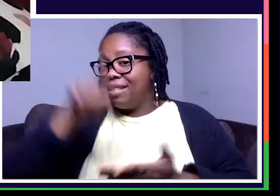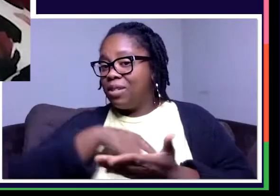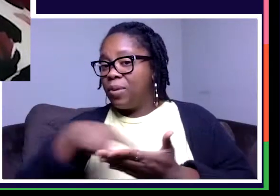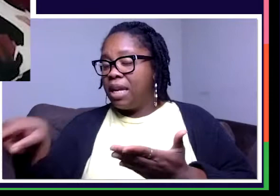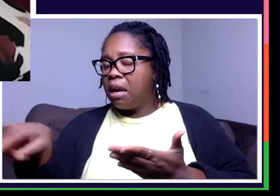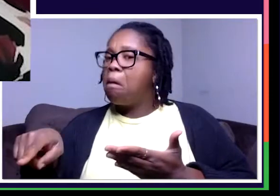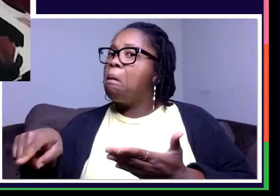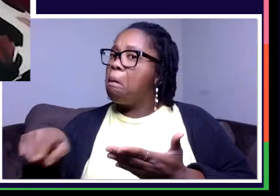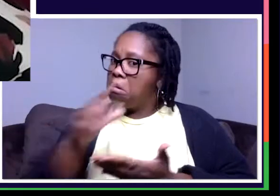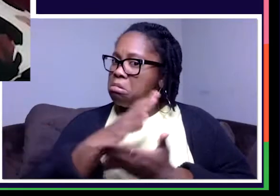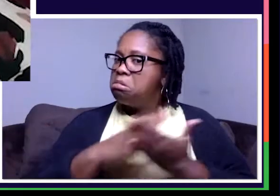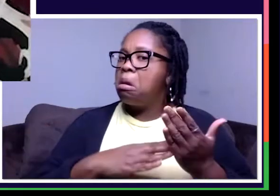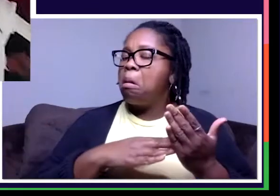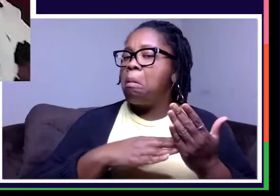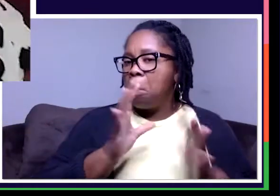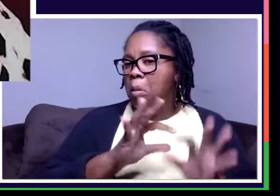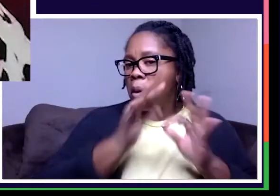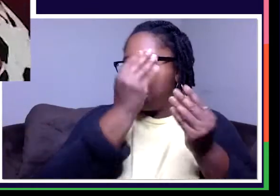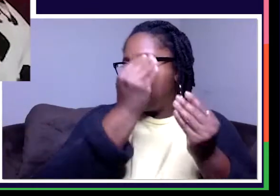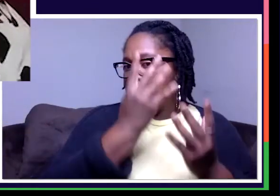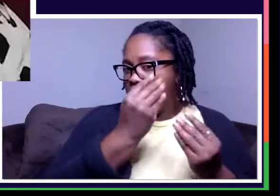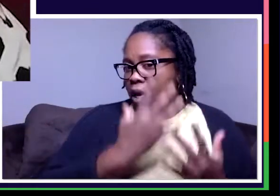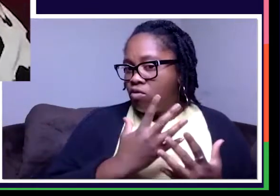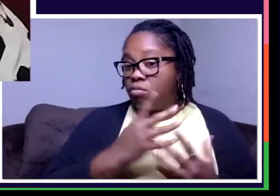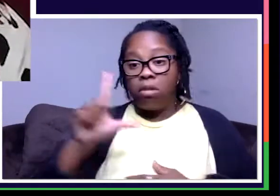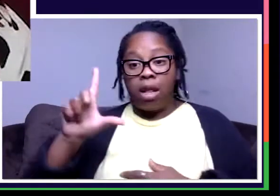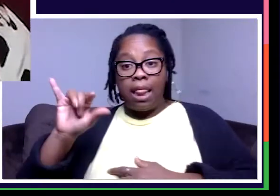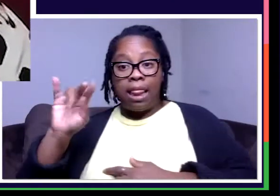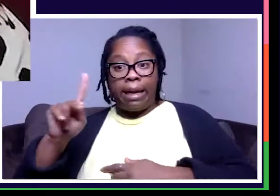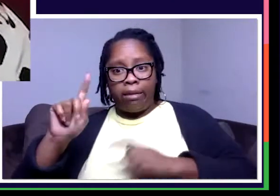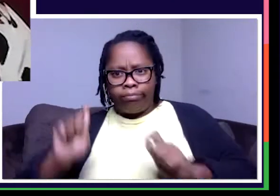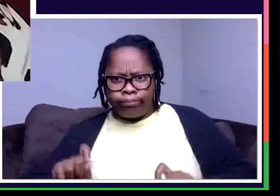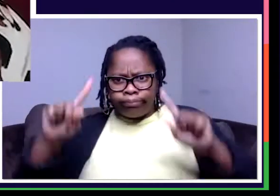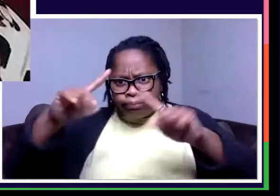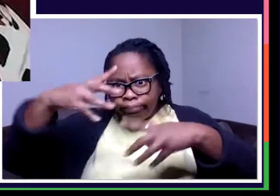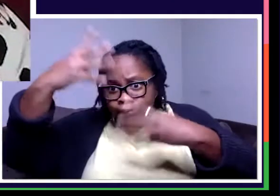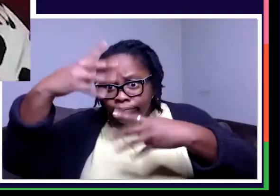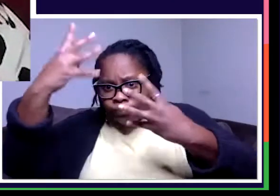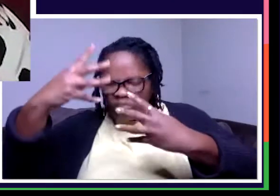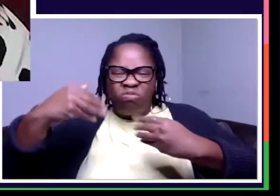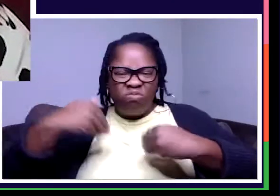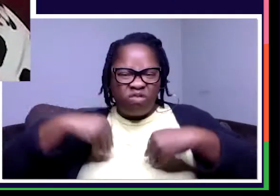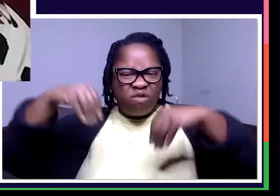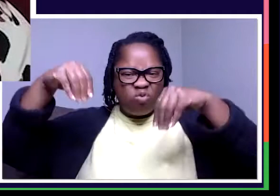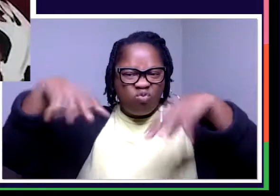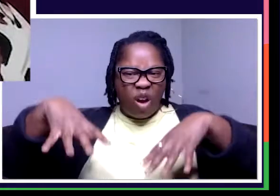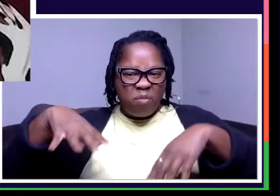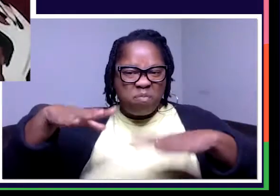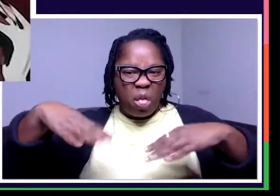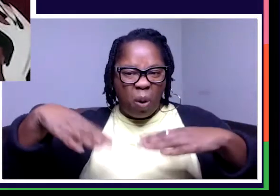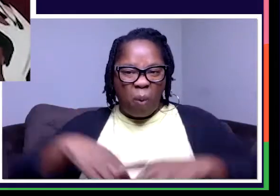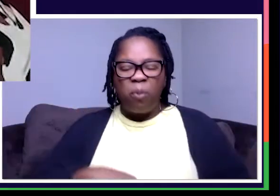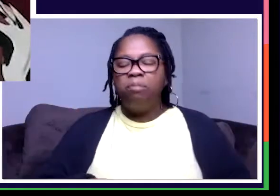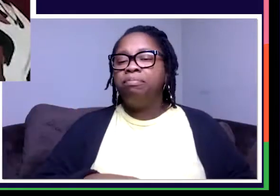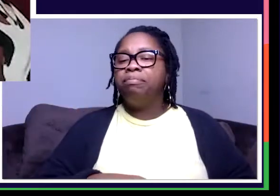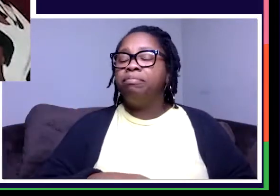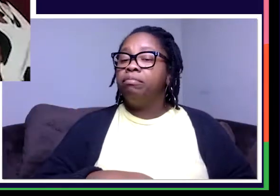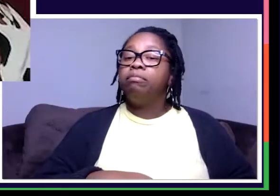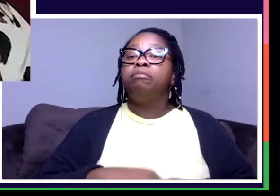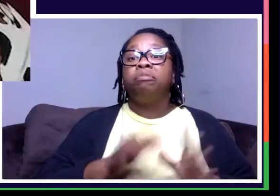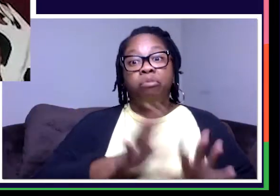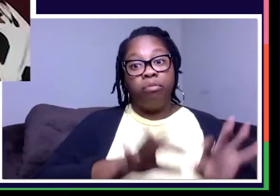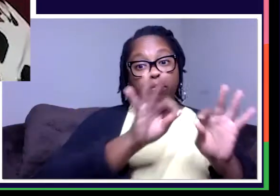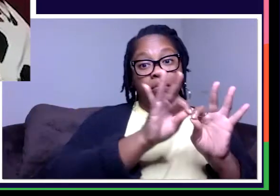there were some things to note. We'll put a link to the results in the chat below. First up is the fact